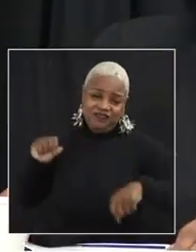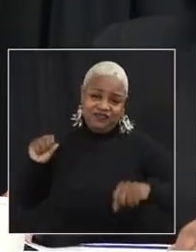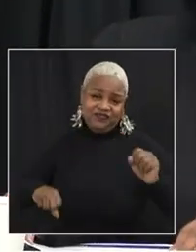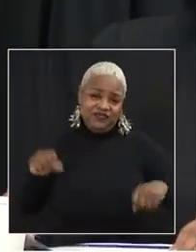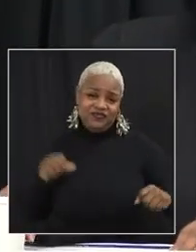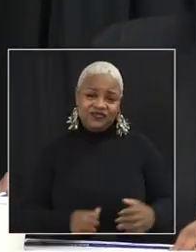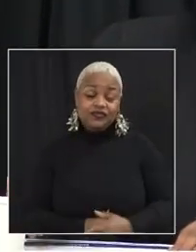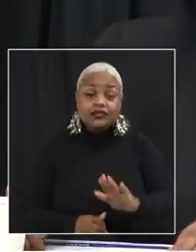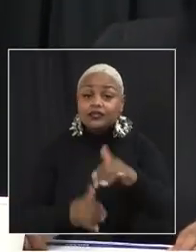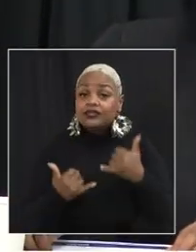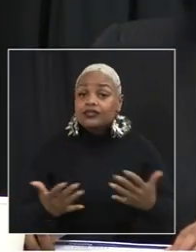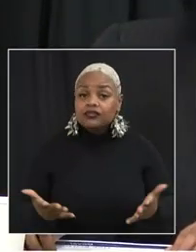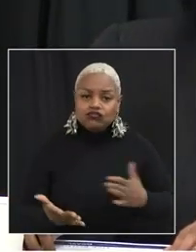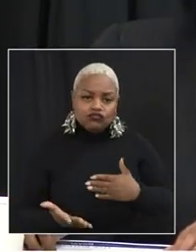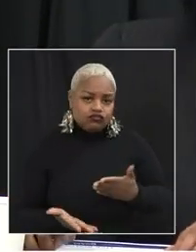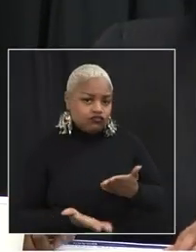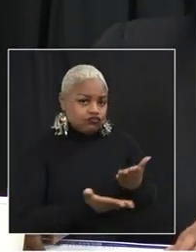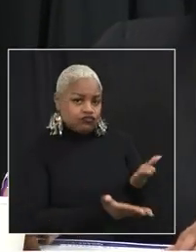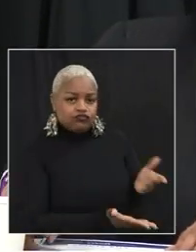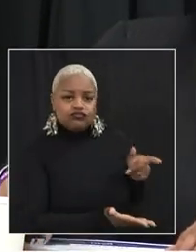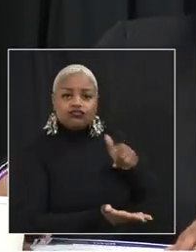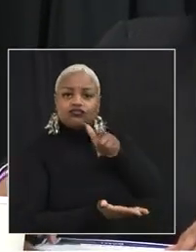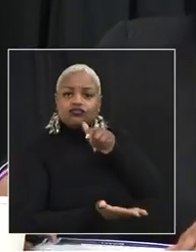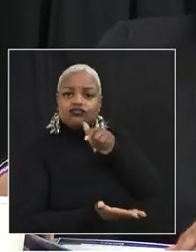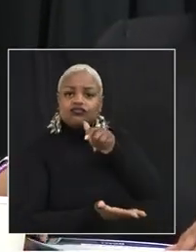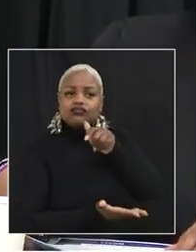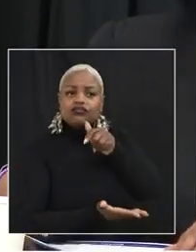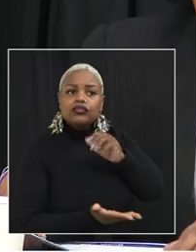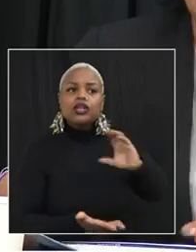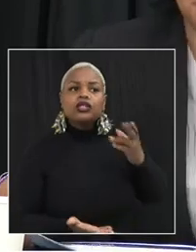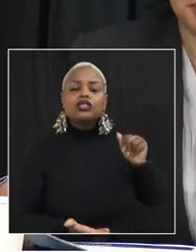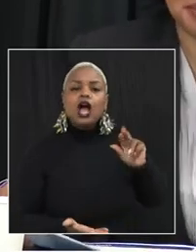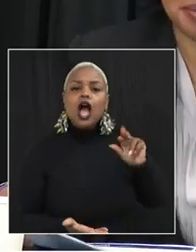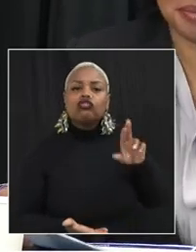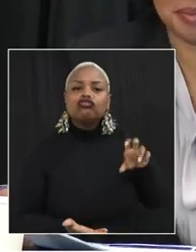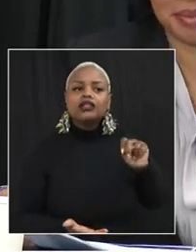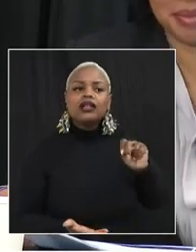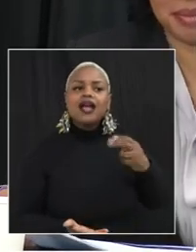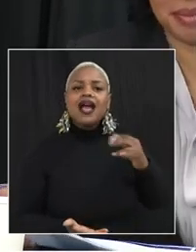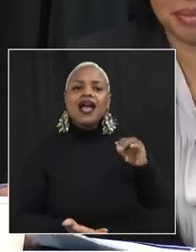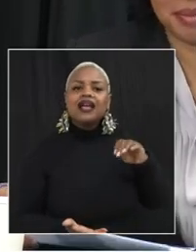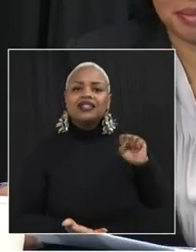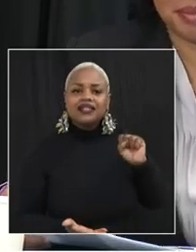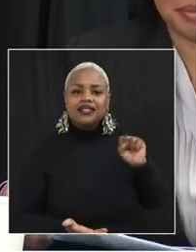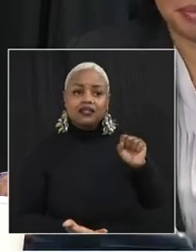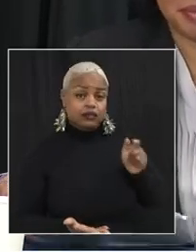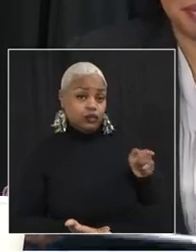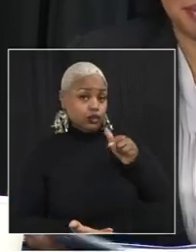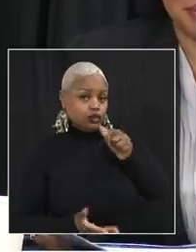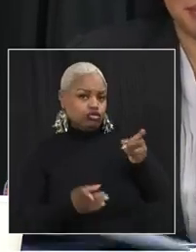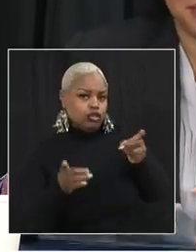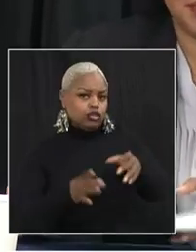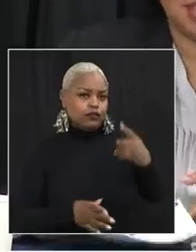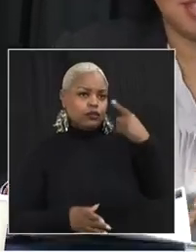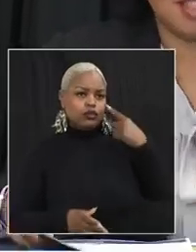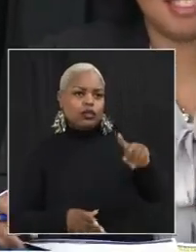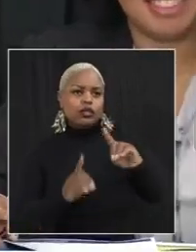to Sharon Hines, who is the Director of the Department of Aging and Community